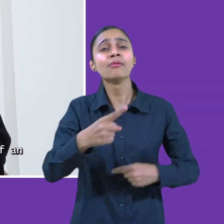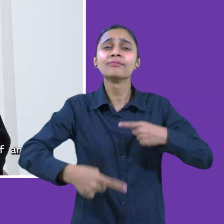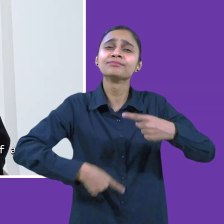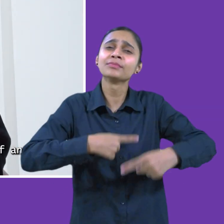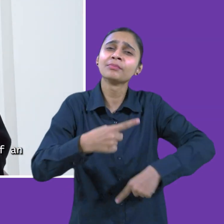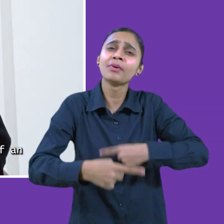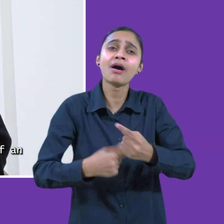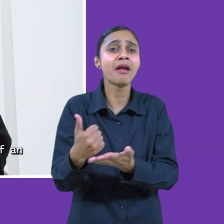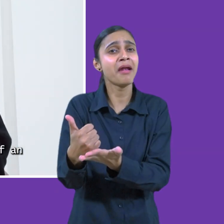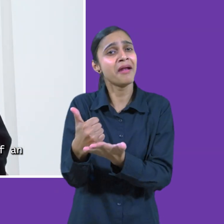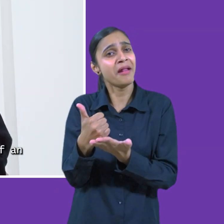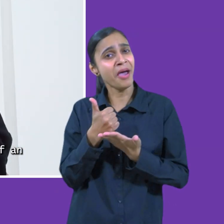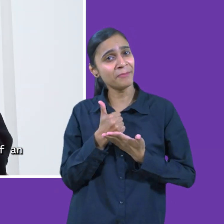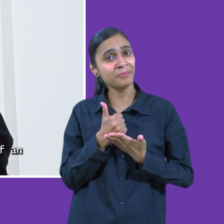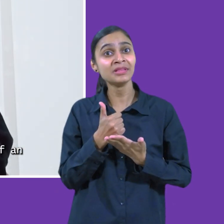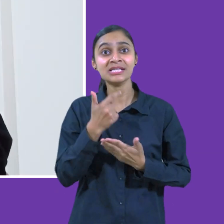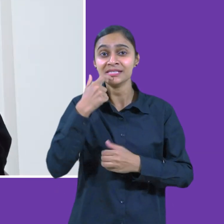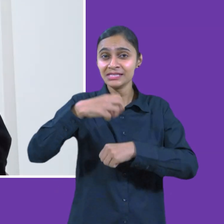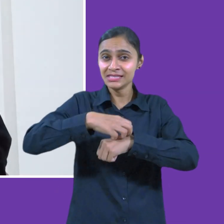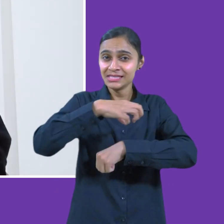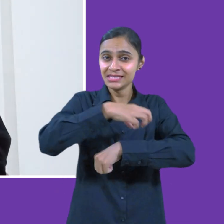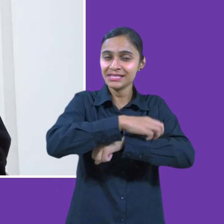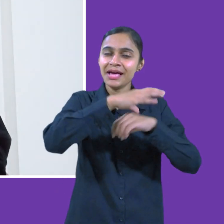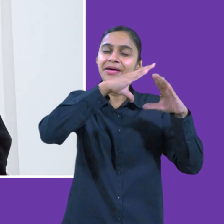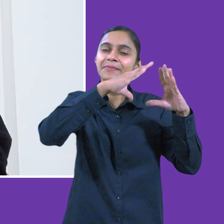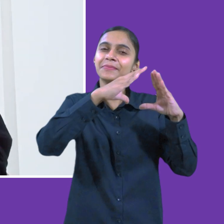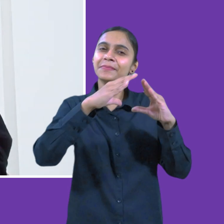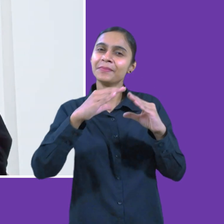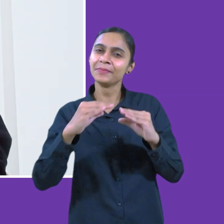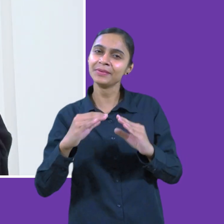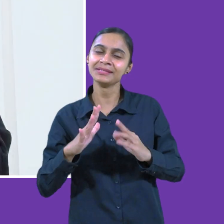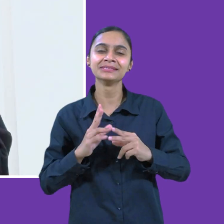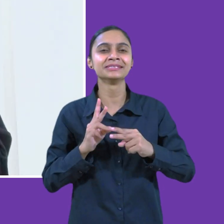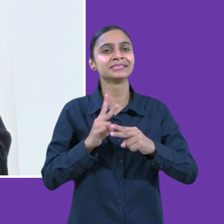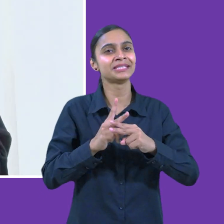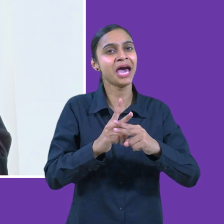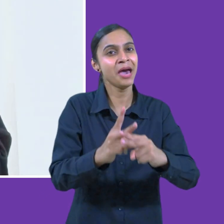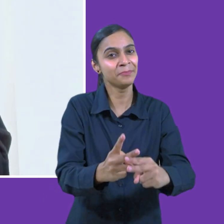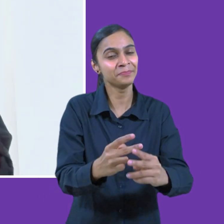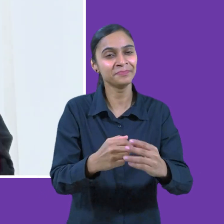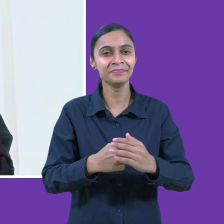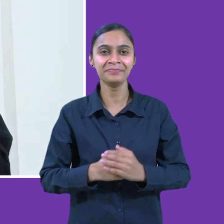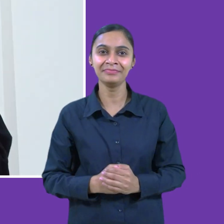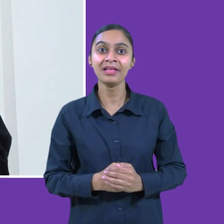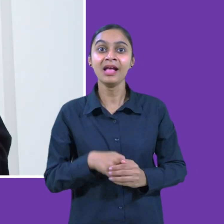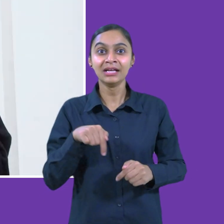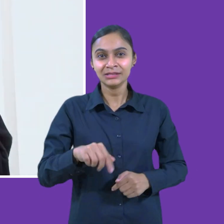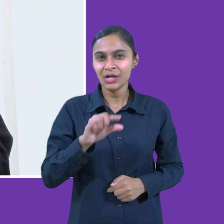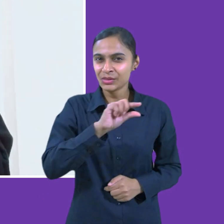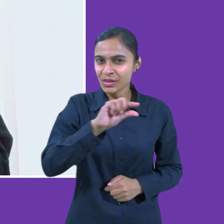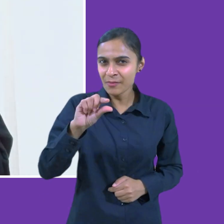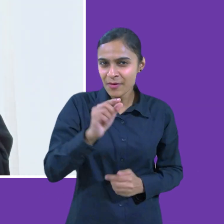doing pranayama for at least half an hour might help stabilizing vitiligo. So and some of the